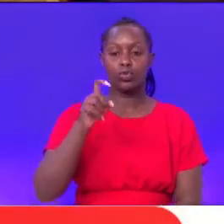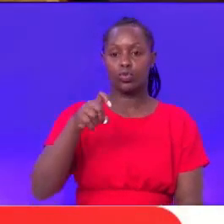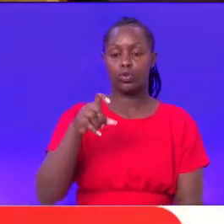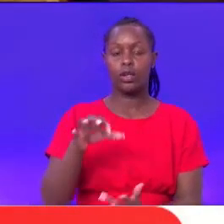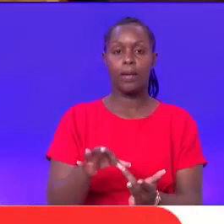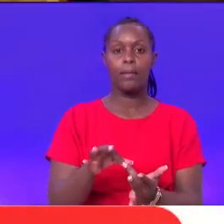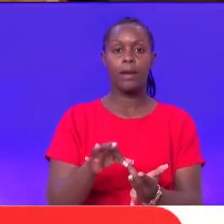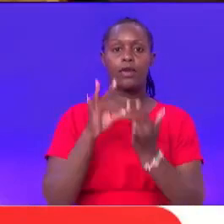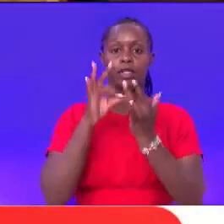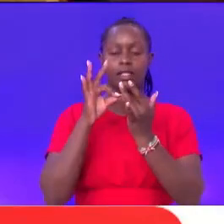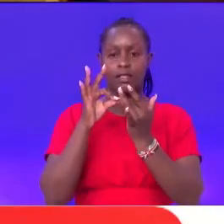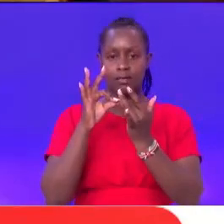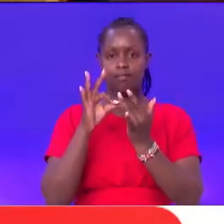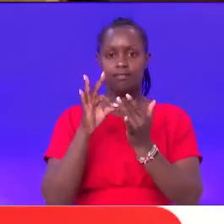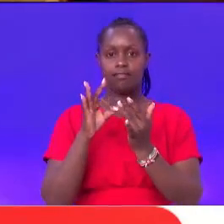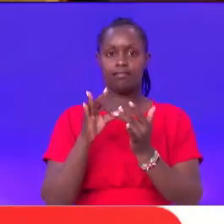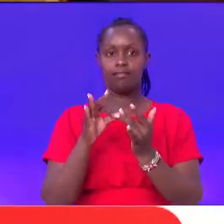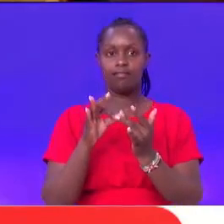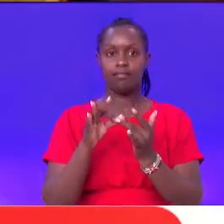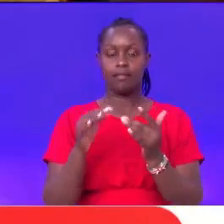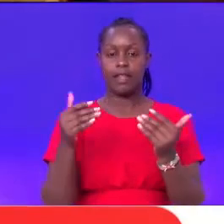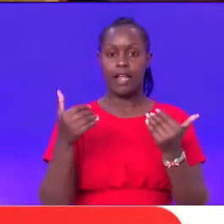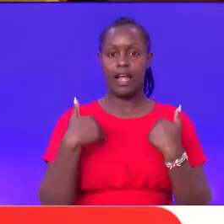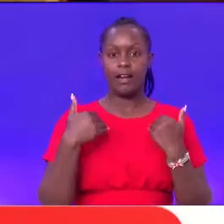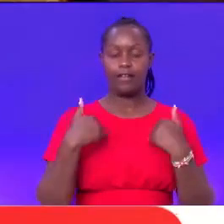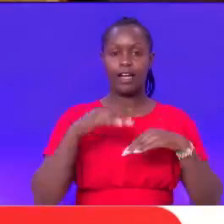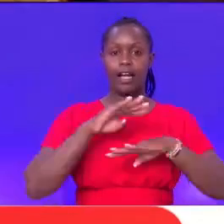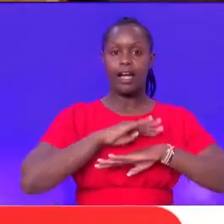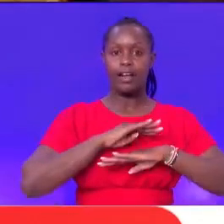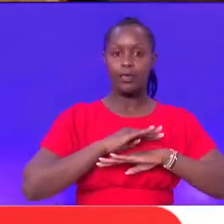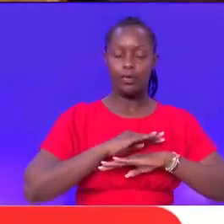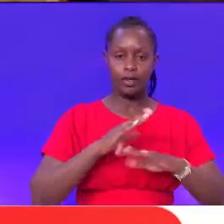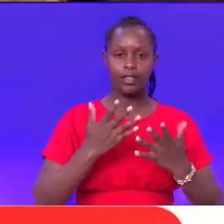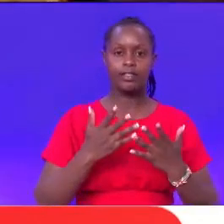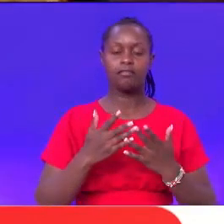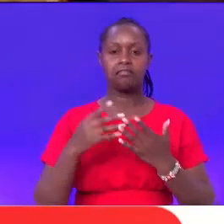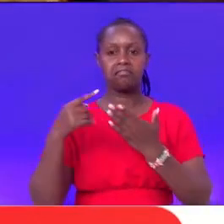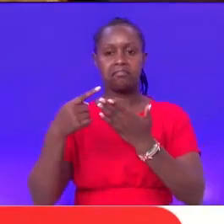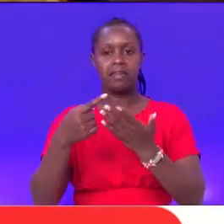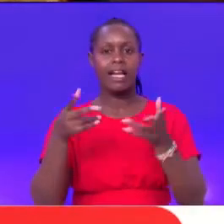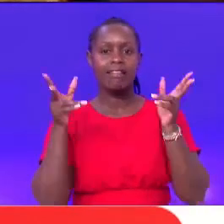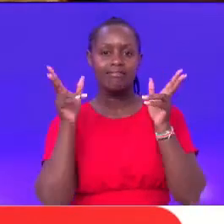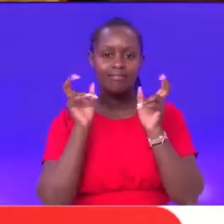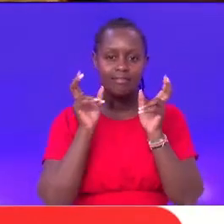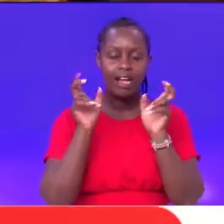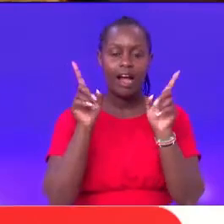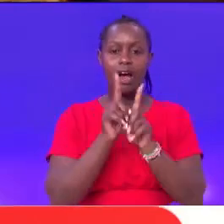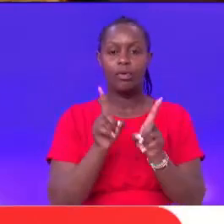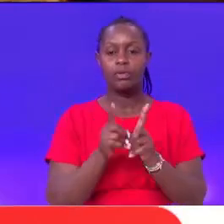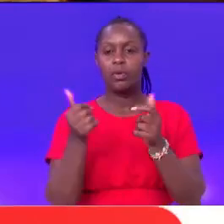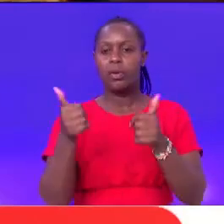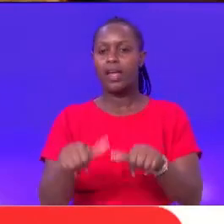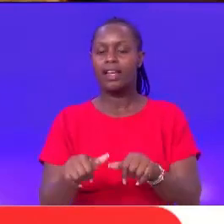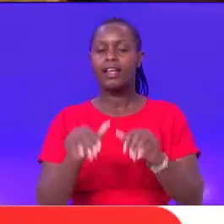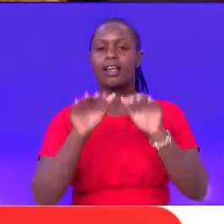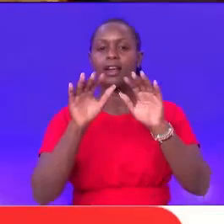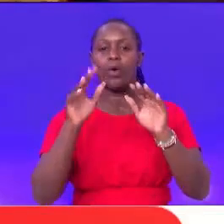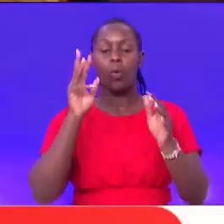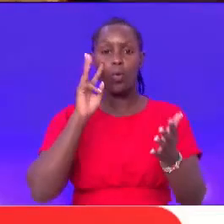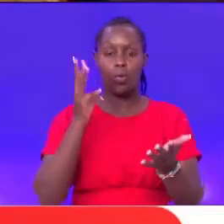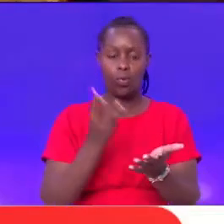prioritize affording a fair and adequate hearing to the cabinet secretary and any relevant witnesses.